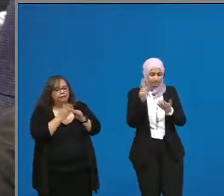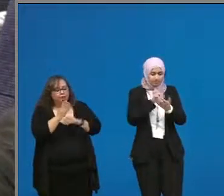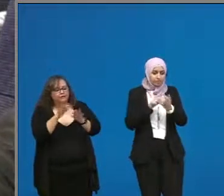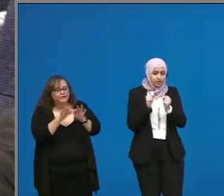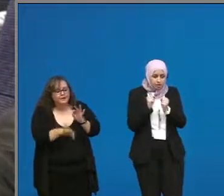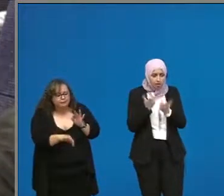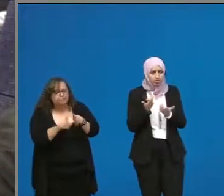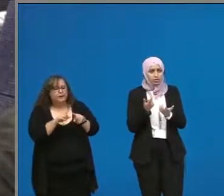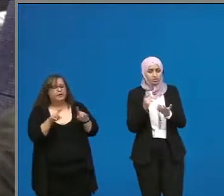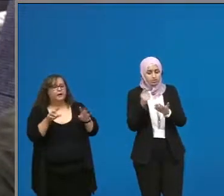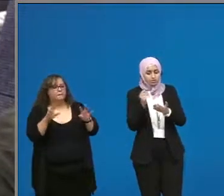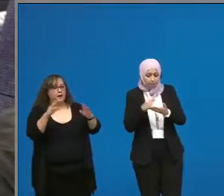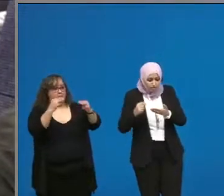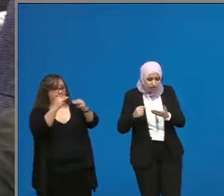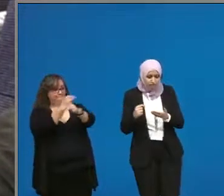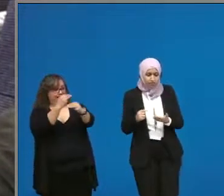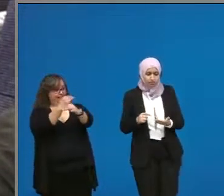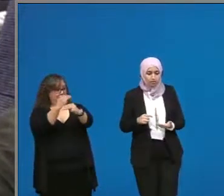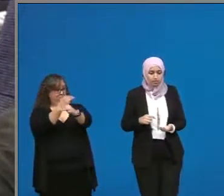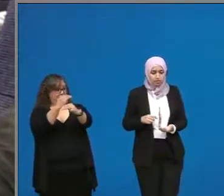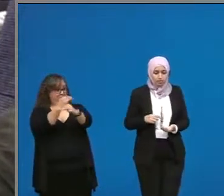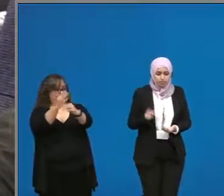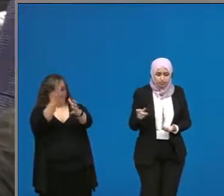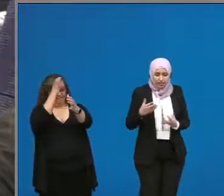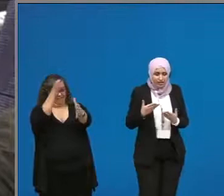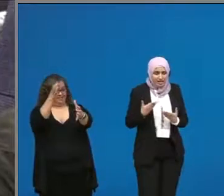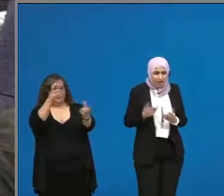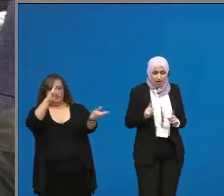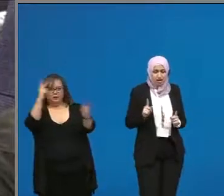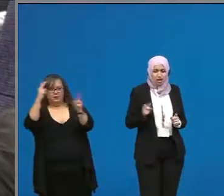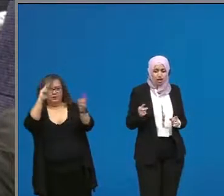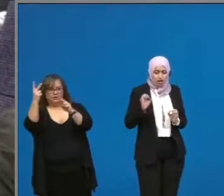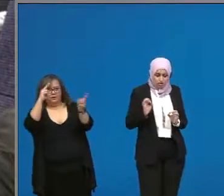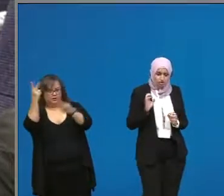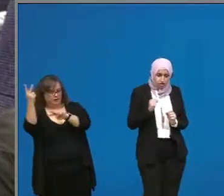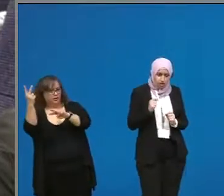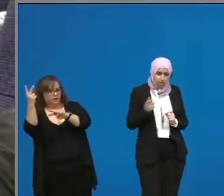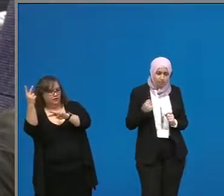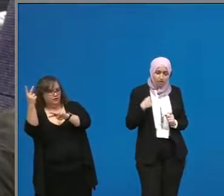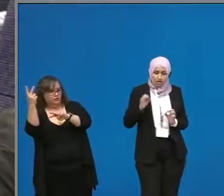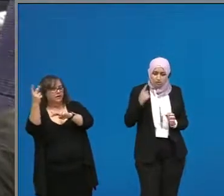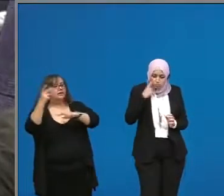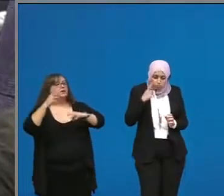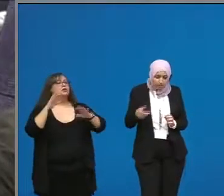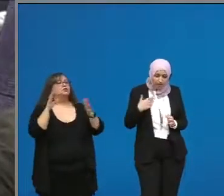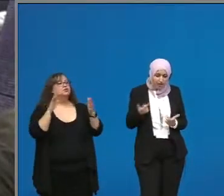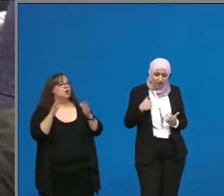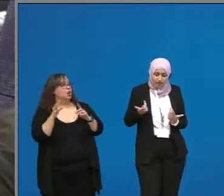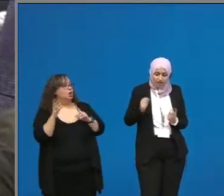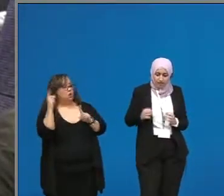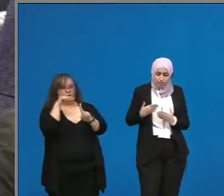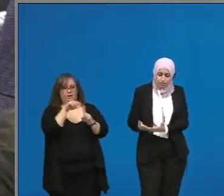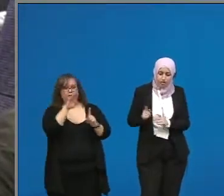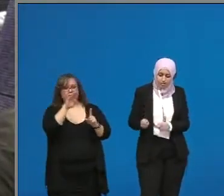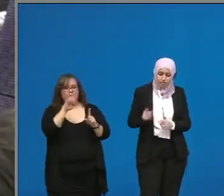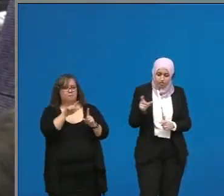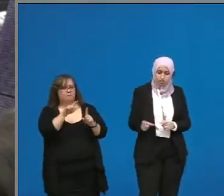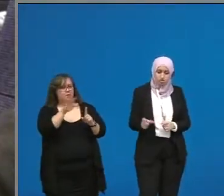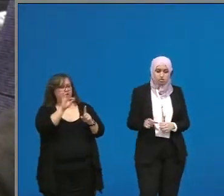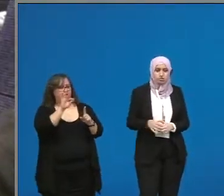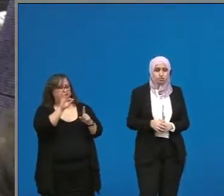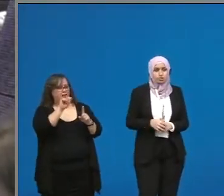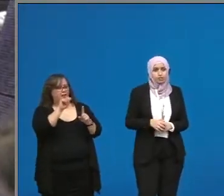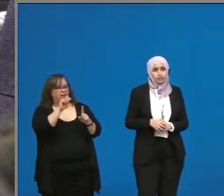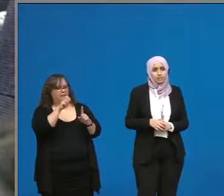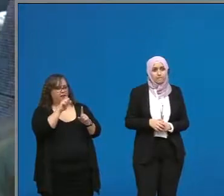of grasping mathematical concepts, notations, and writings. And so back home in Belfast, Queen's University recently